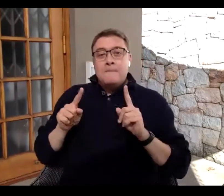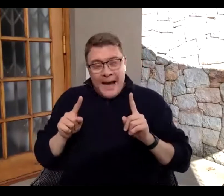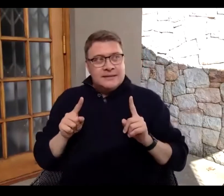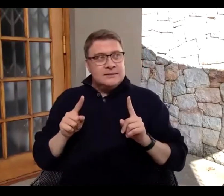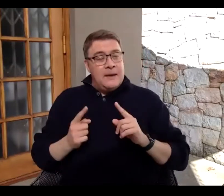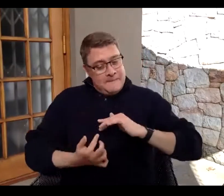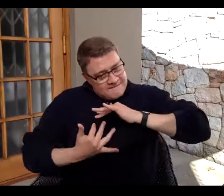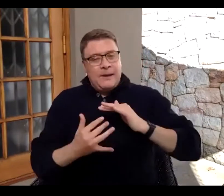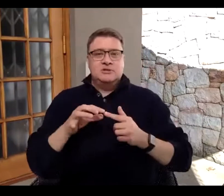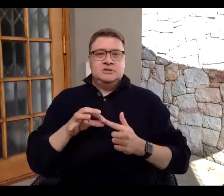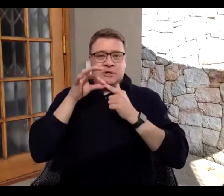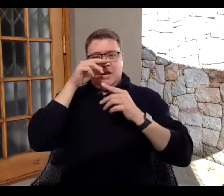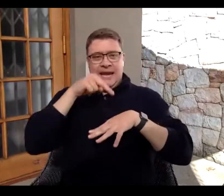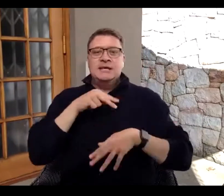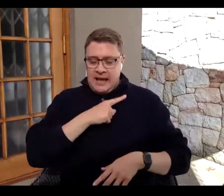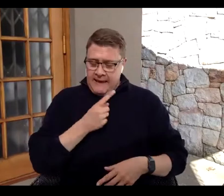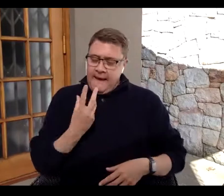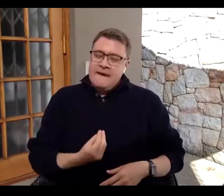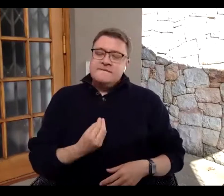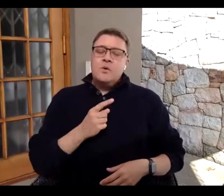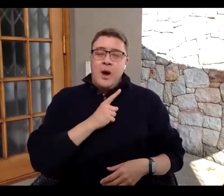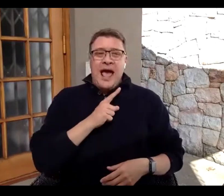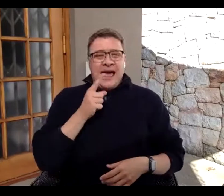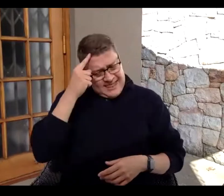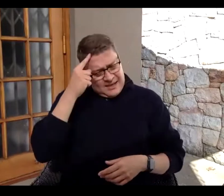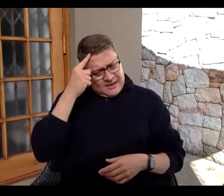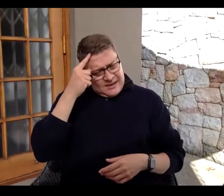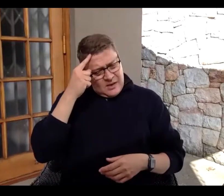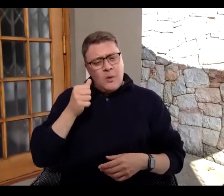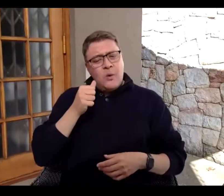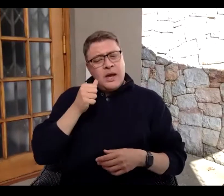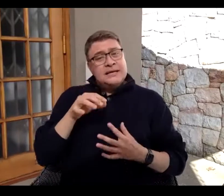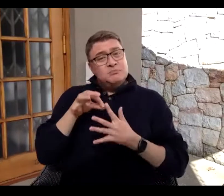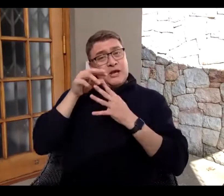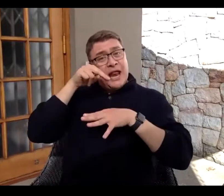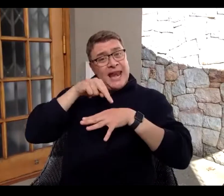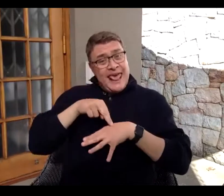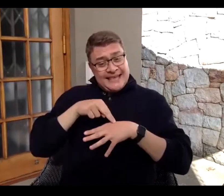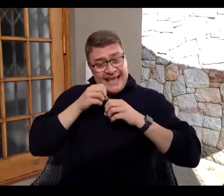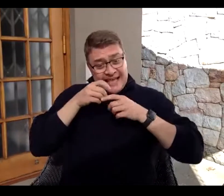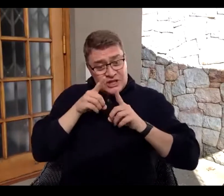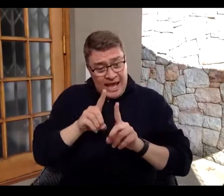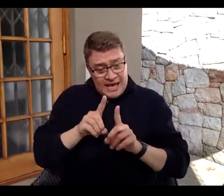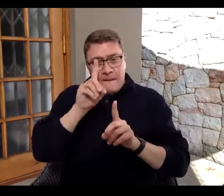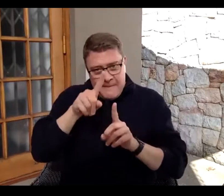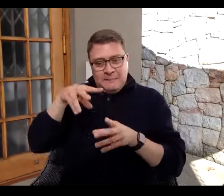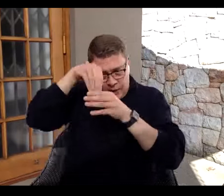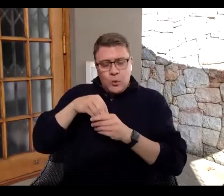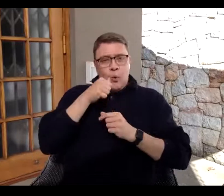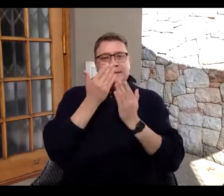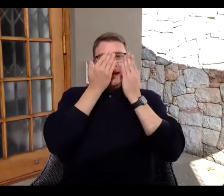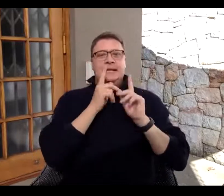passion for it. So many people, I think that needs to be included when you study teaching, that special needs as